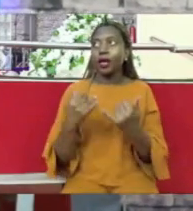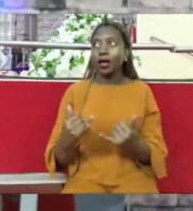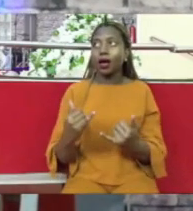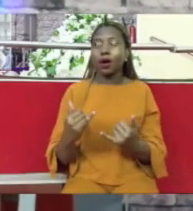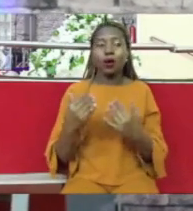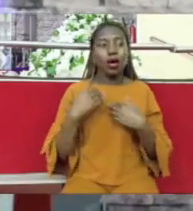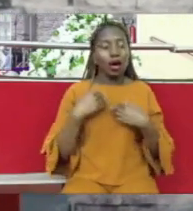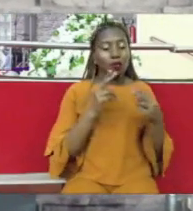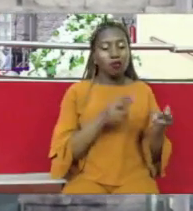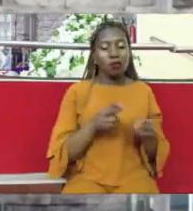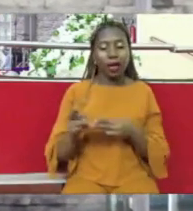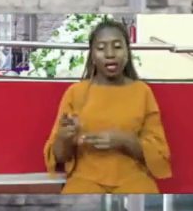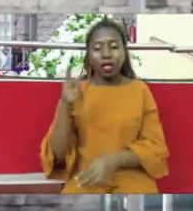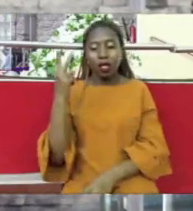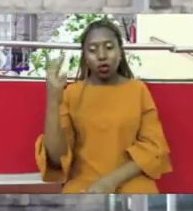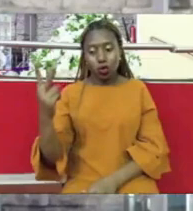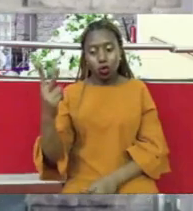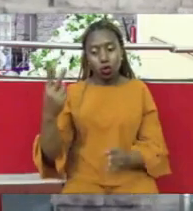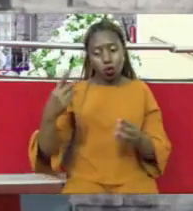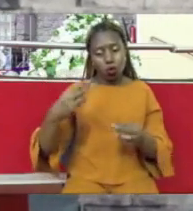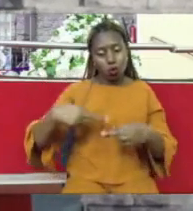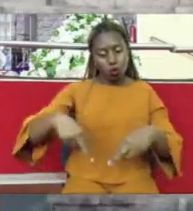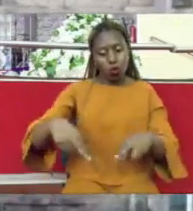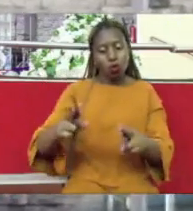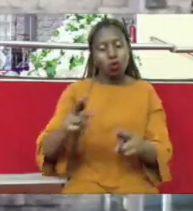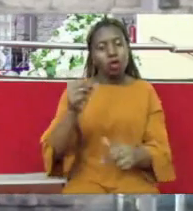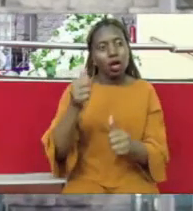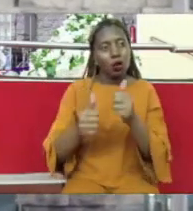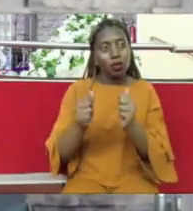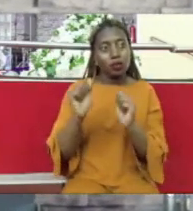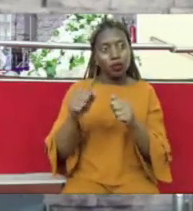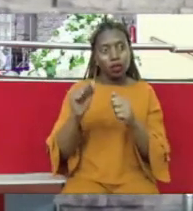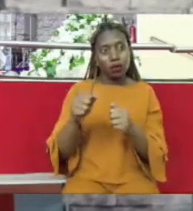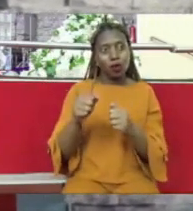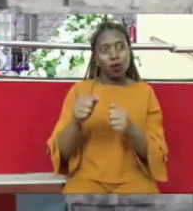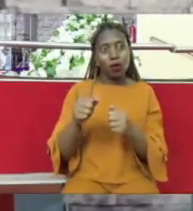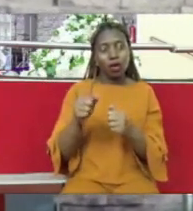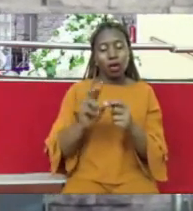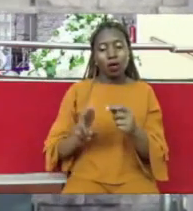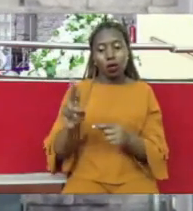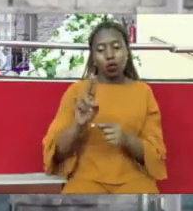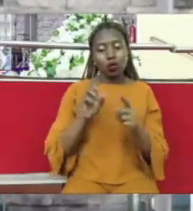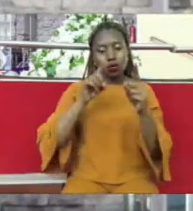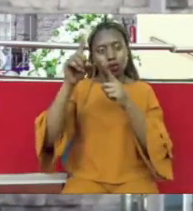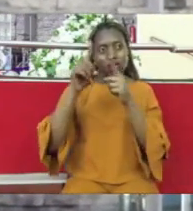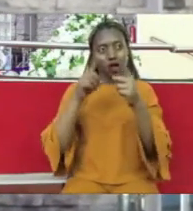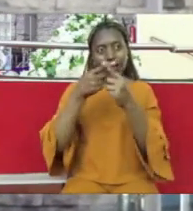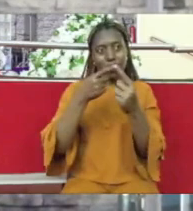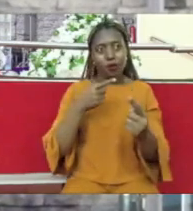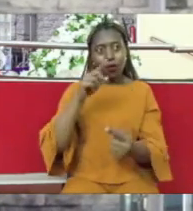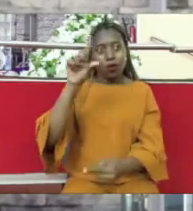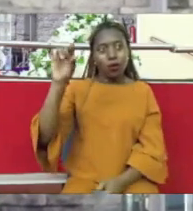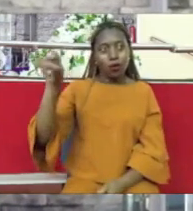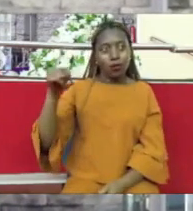2 routes that could be that someone could take from Judea to Galilee. Na palikuwa na njia mbili ambazo mtu angepitia